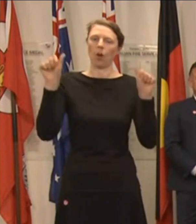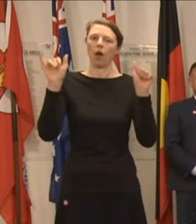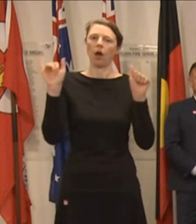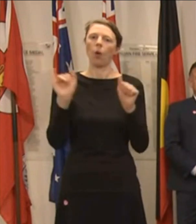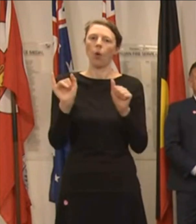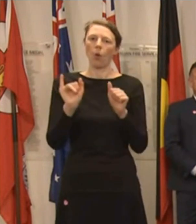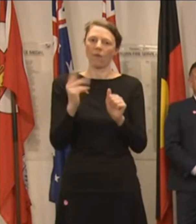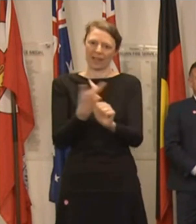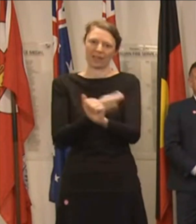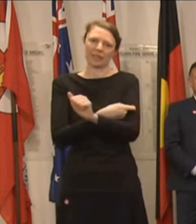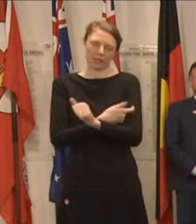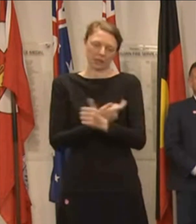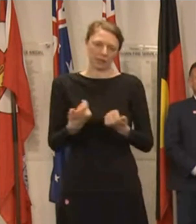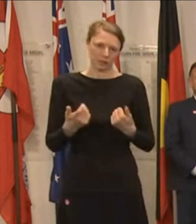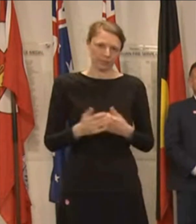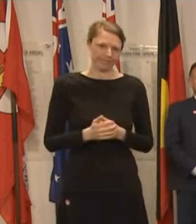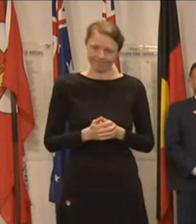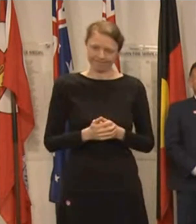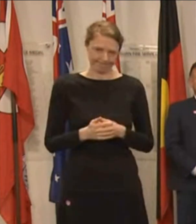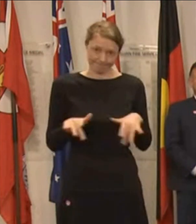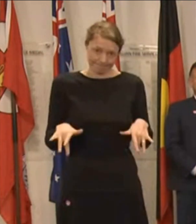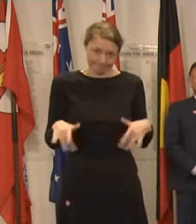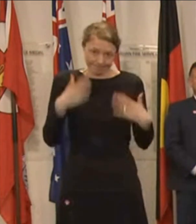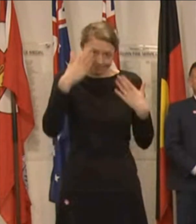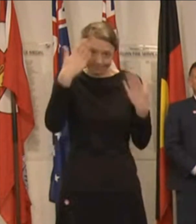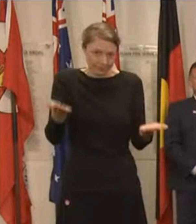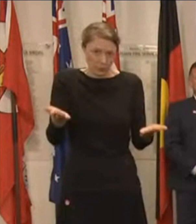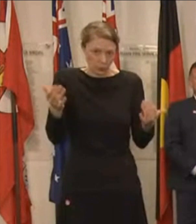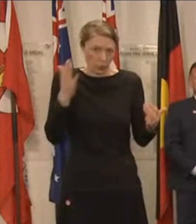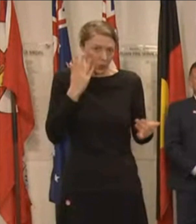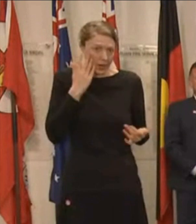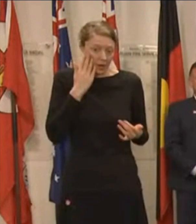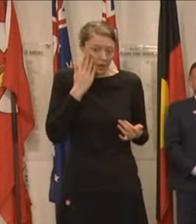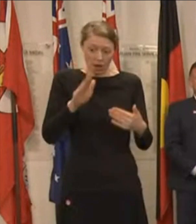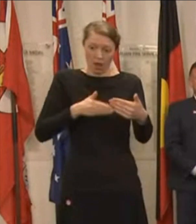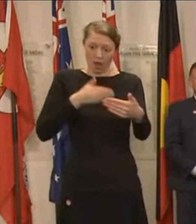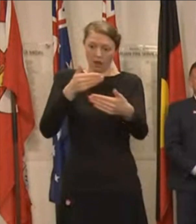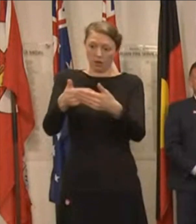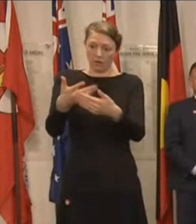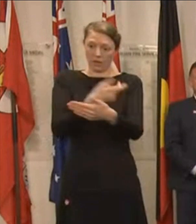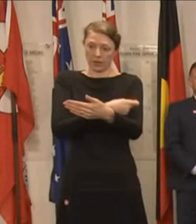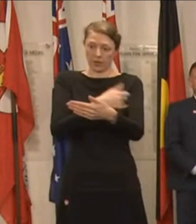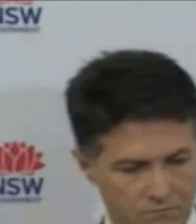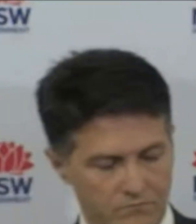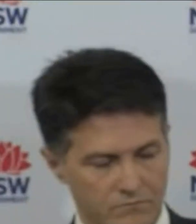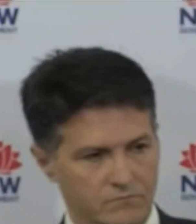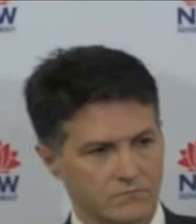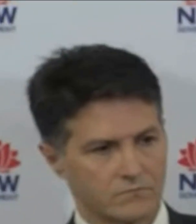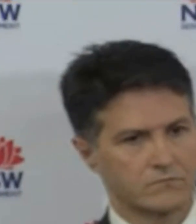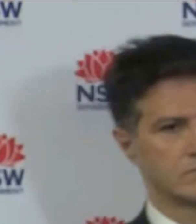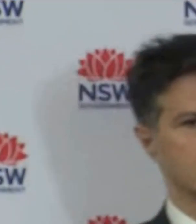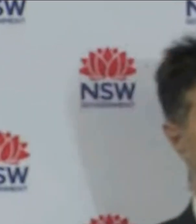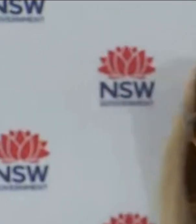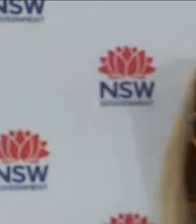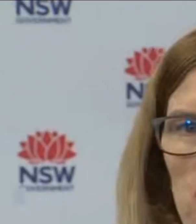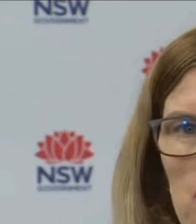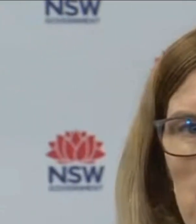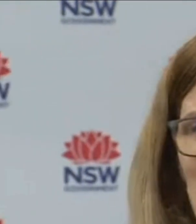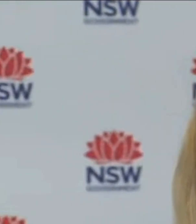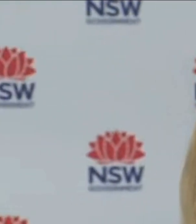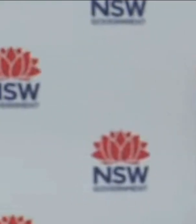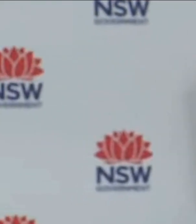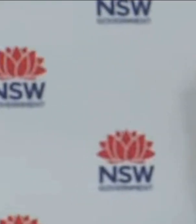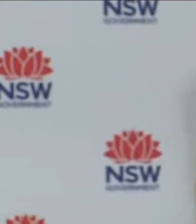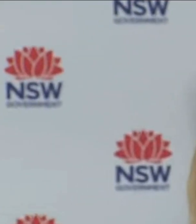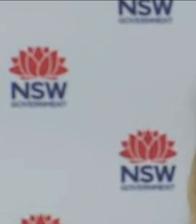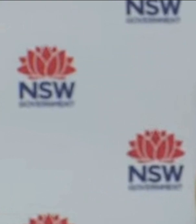or cases that have come from a funeral? Oh, there are plenty overseas, but Dr. Chant, do you want to talk about that? We've had actually quite tight restrictions